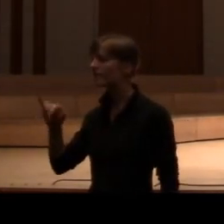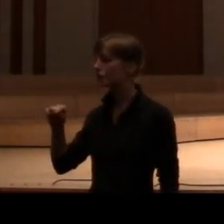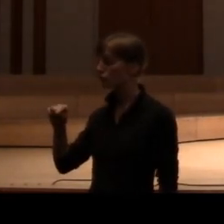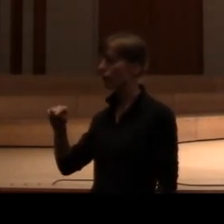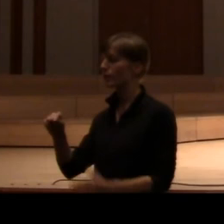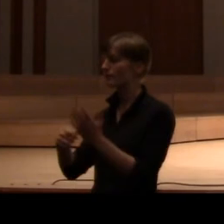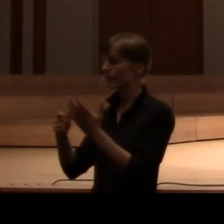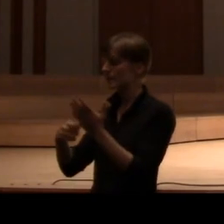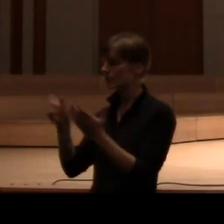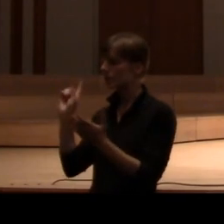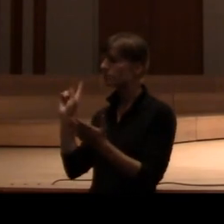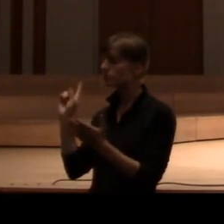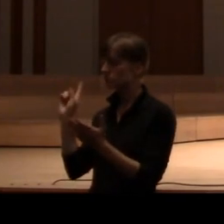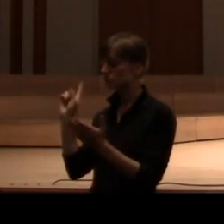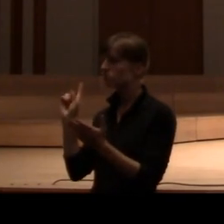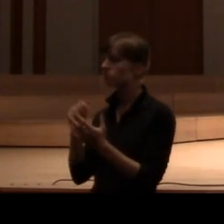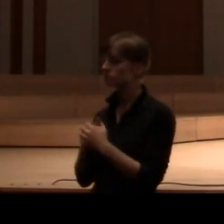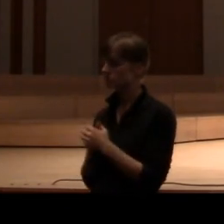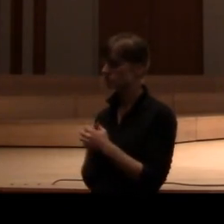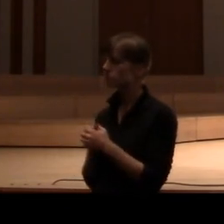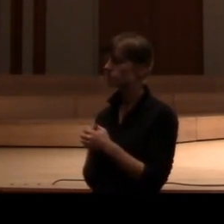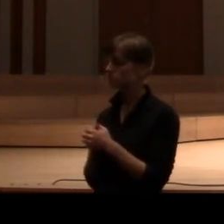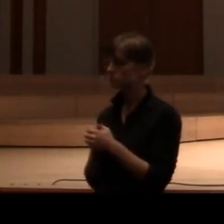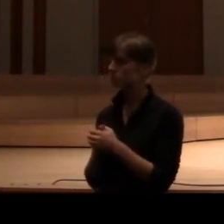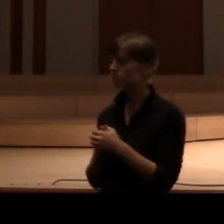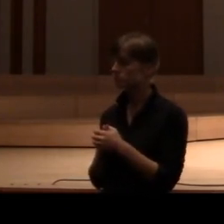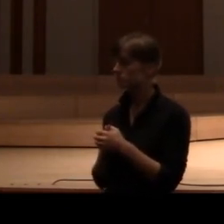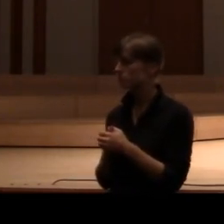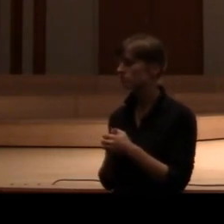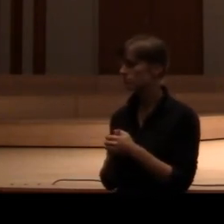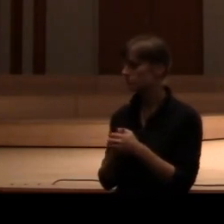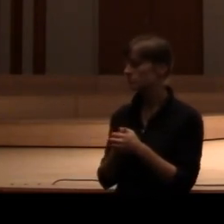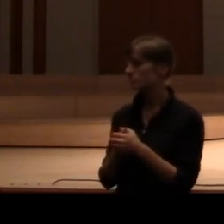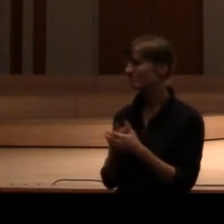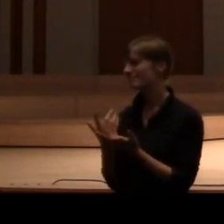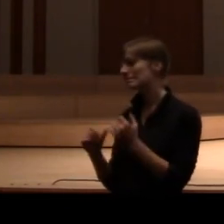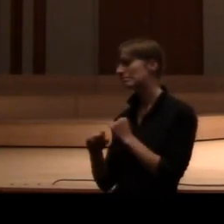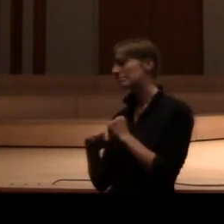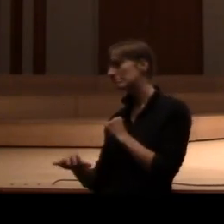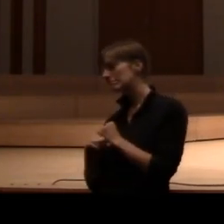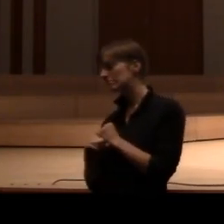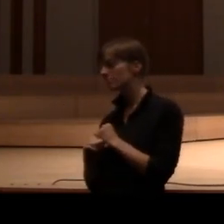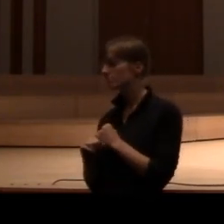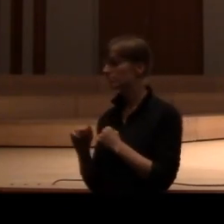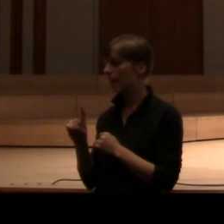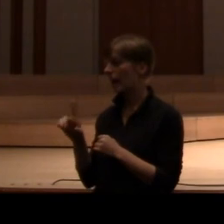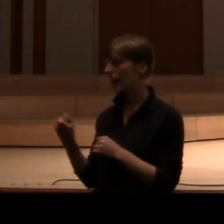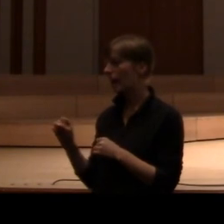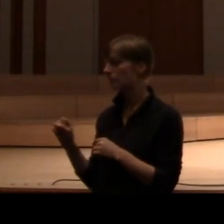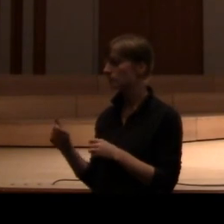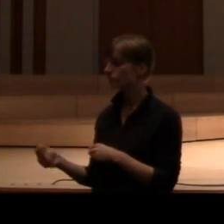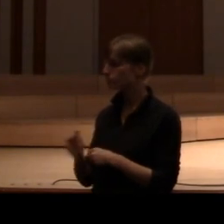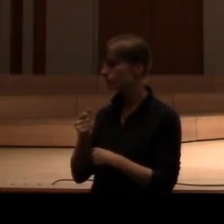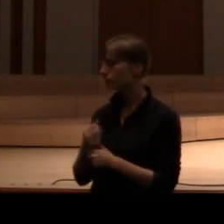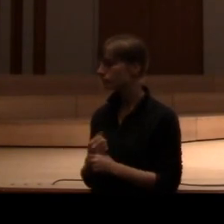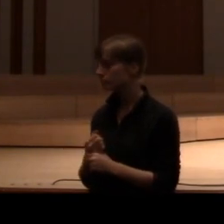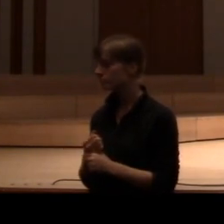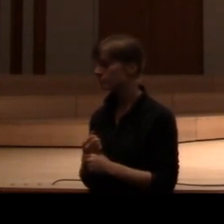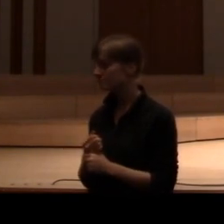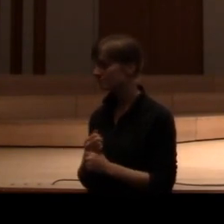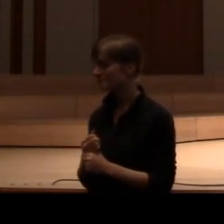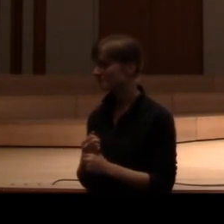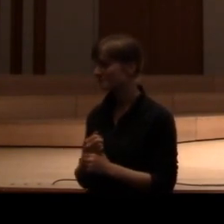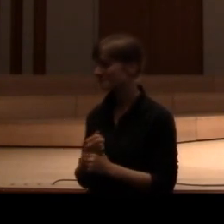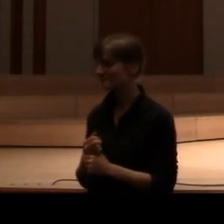one, especially for high school students. Another one is that it does have advertisements, which I suppose is an unfortunate thing. At least they're for Chase Bank, not